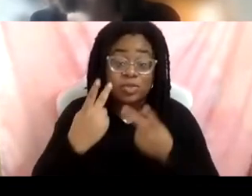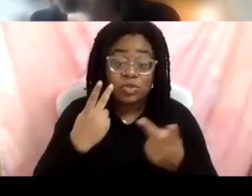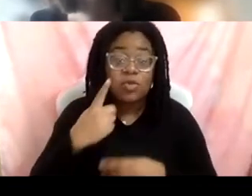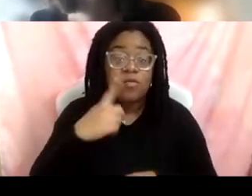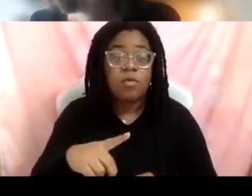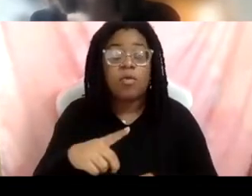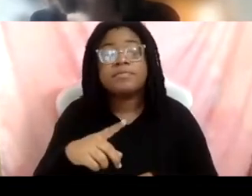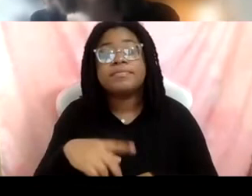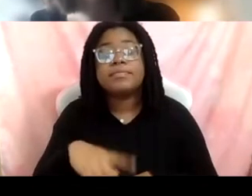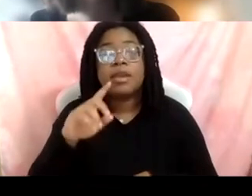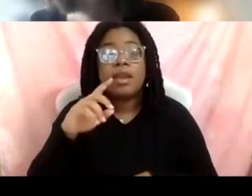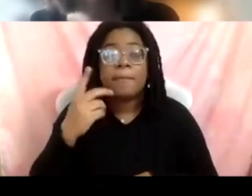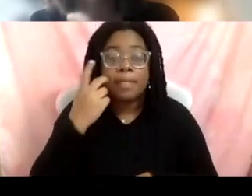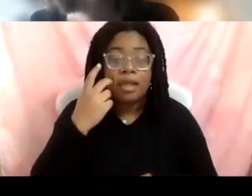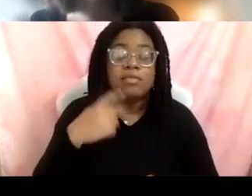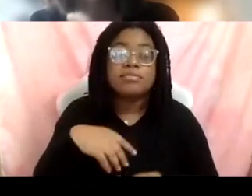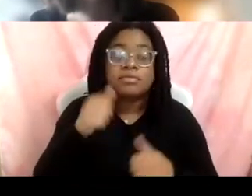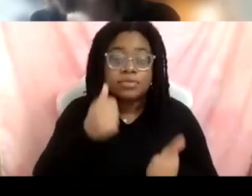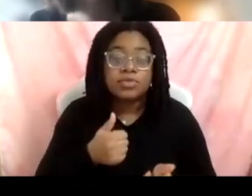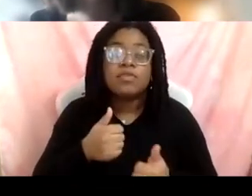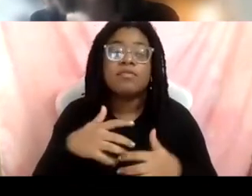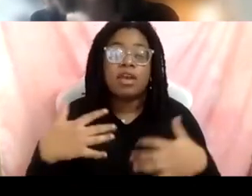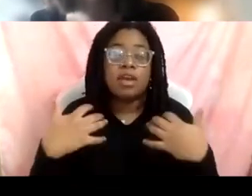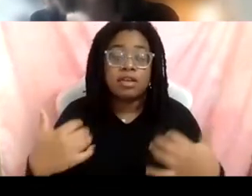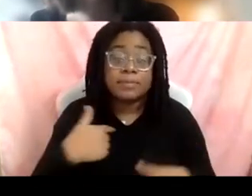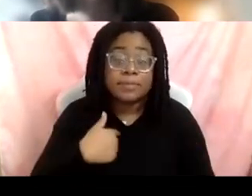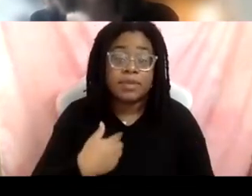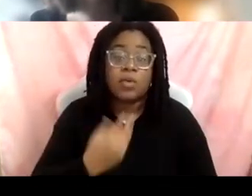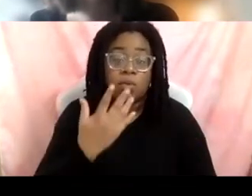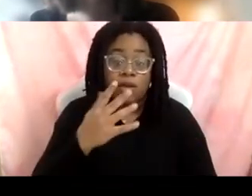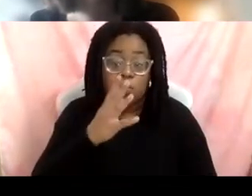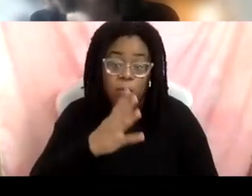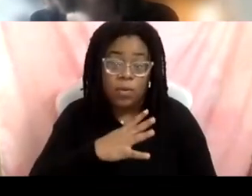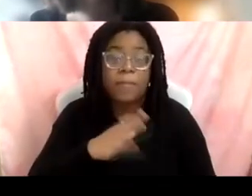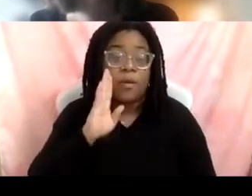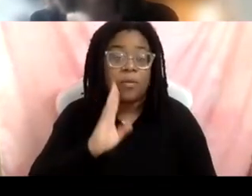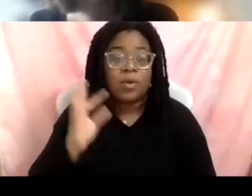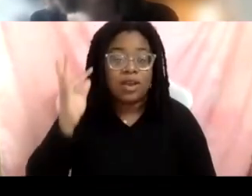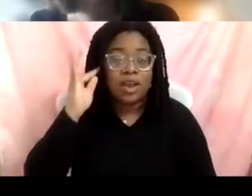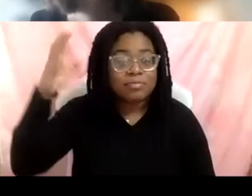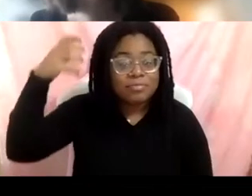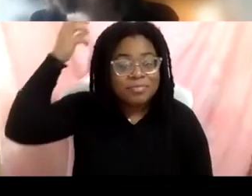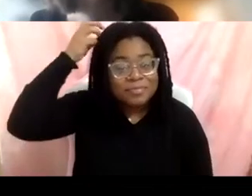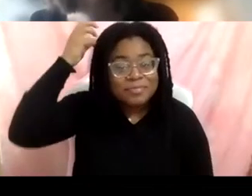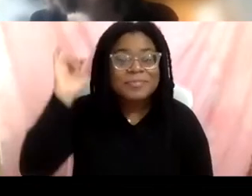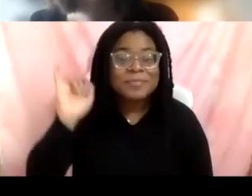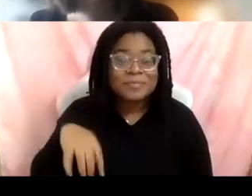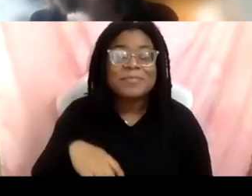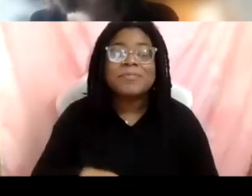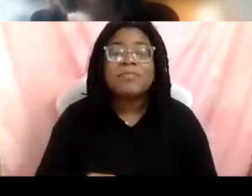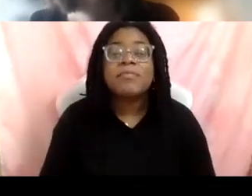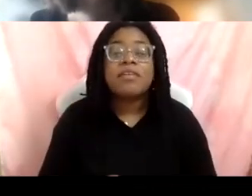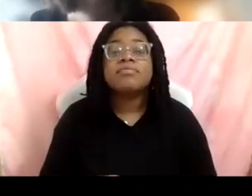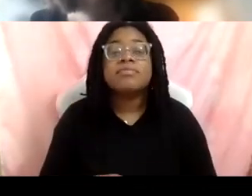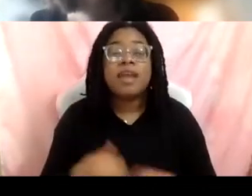audiences. I am a white woman with brown hair that is currently in a bun top knot situation. I am